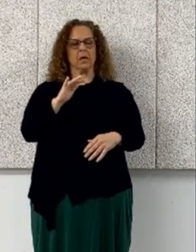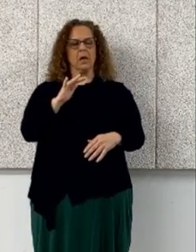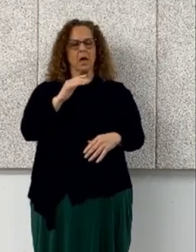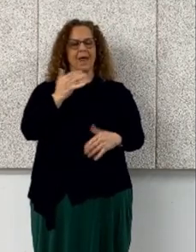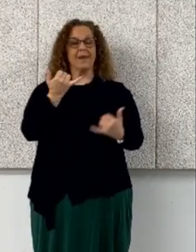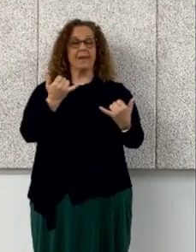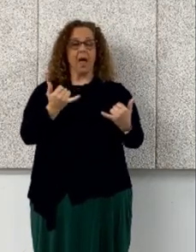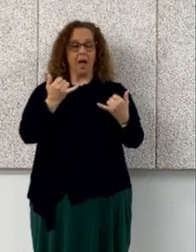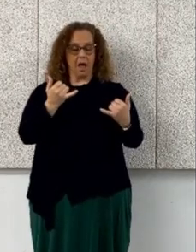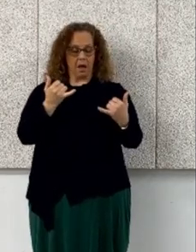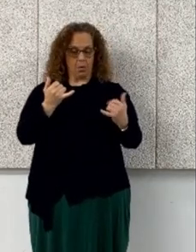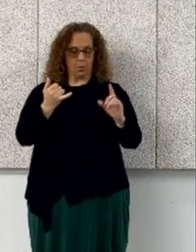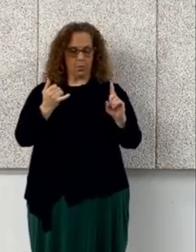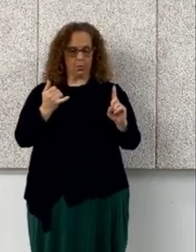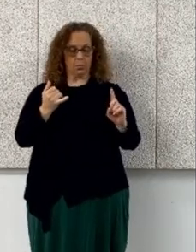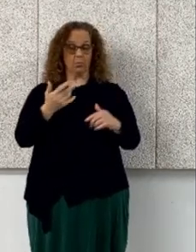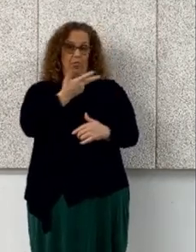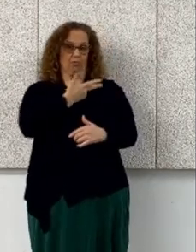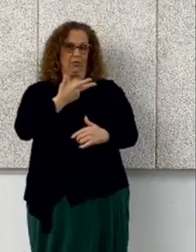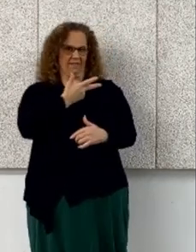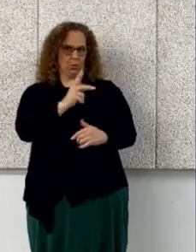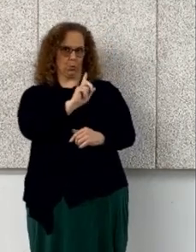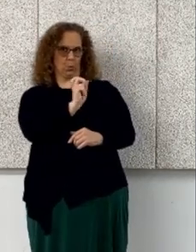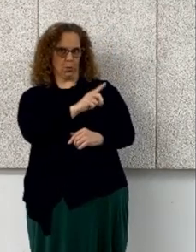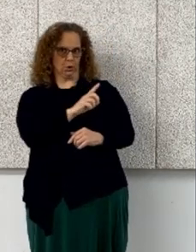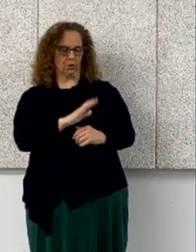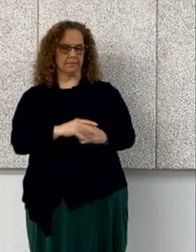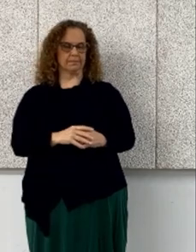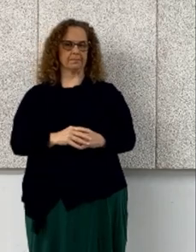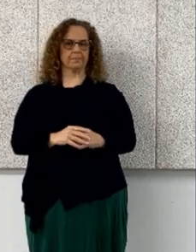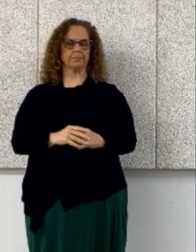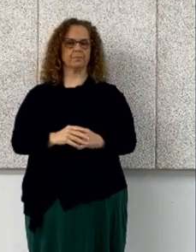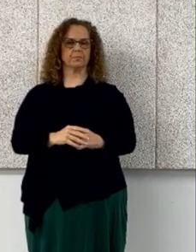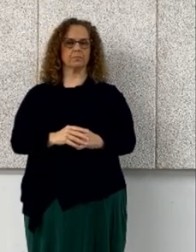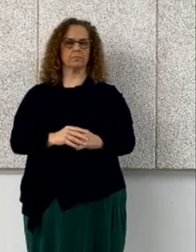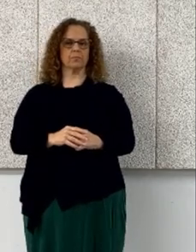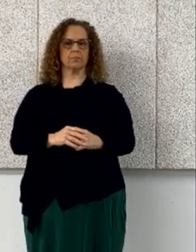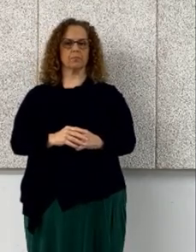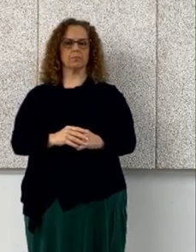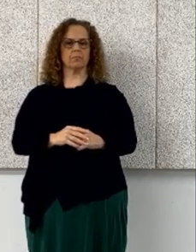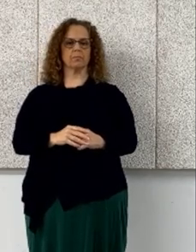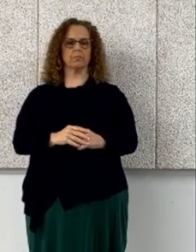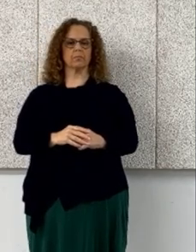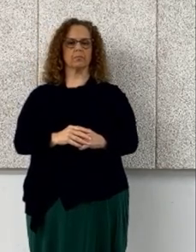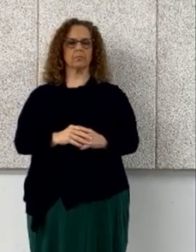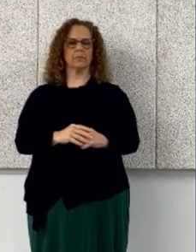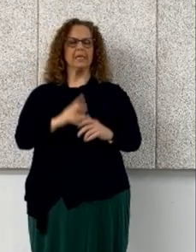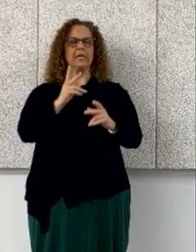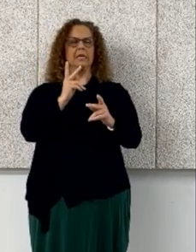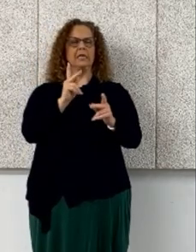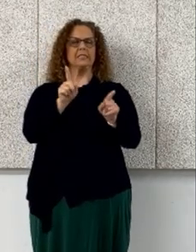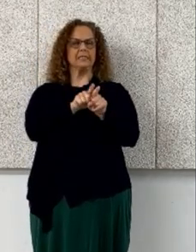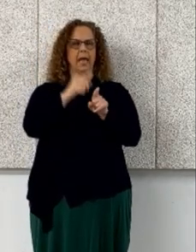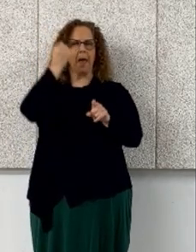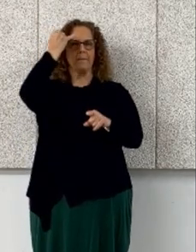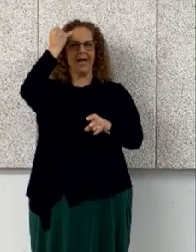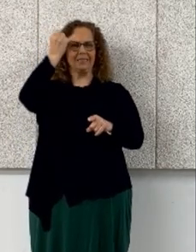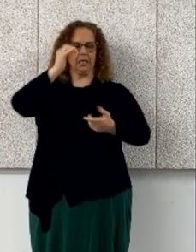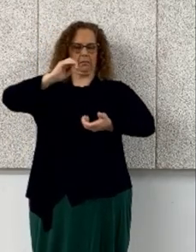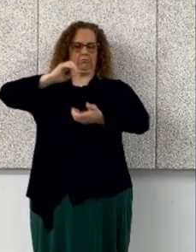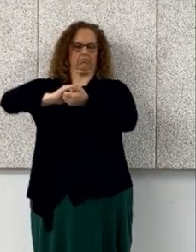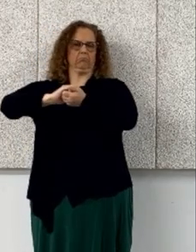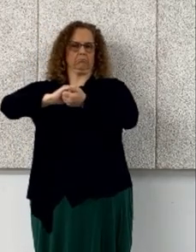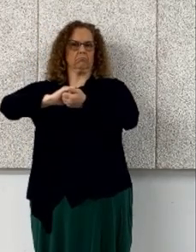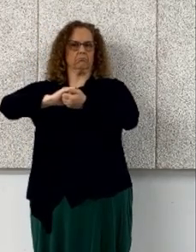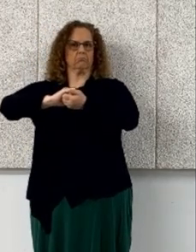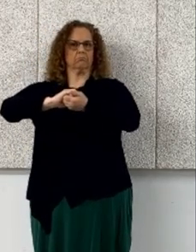now for all three of you, I want to stay with this idea that Kristin said to ensure collaboration is at the